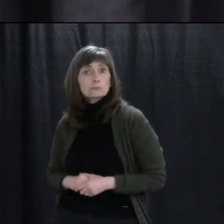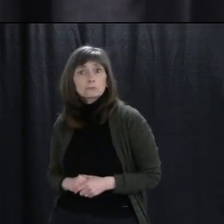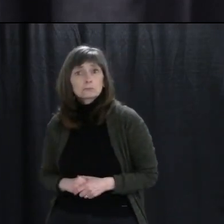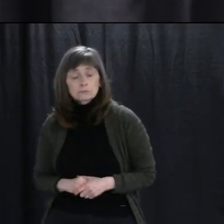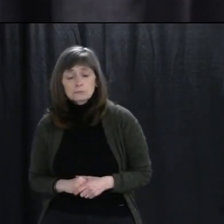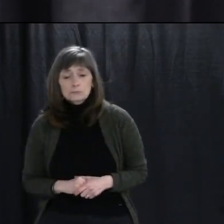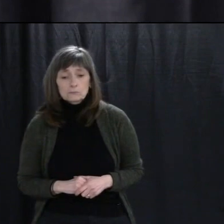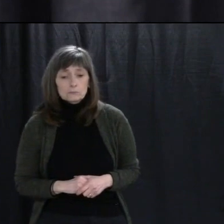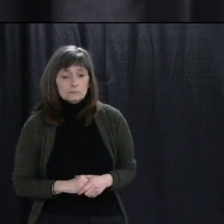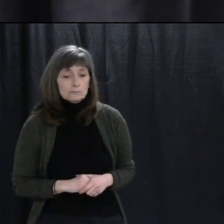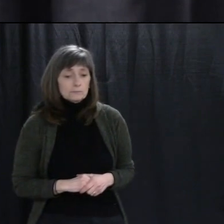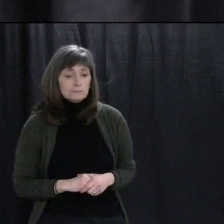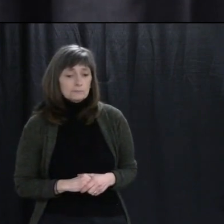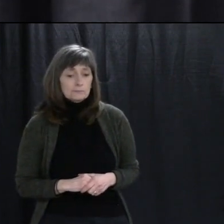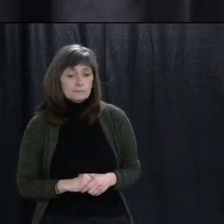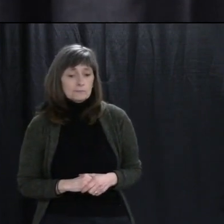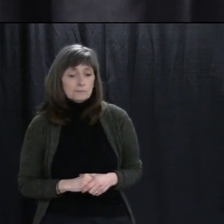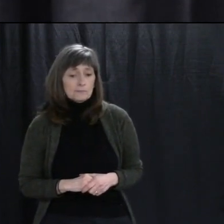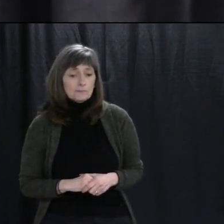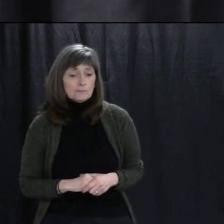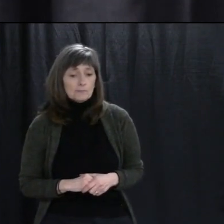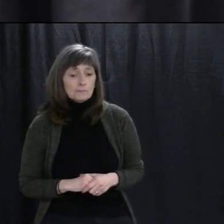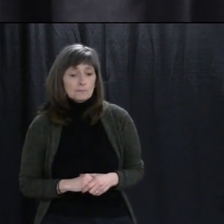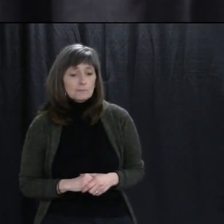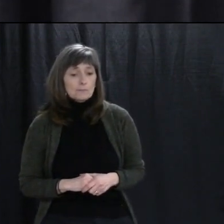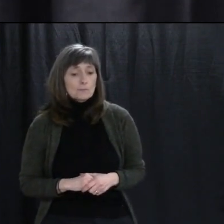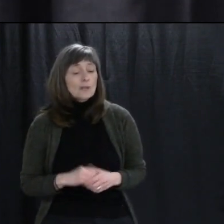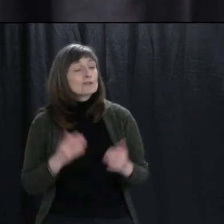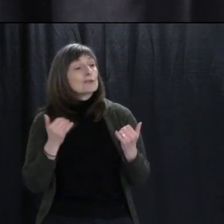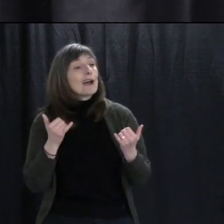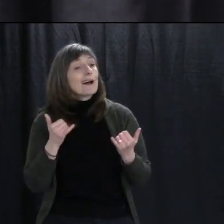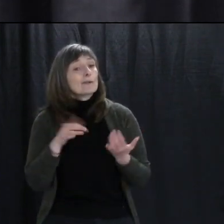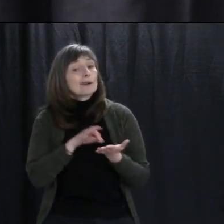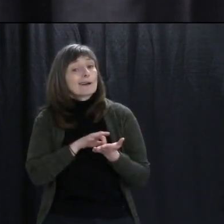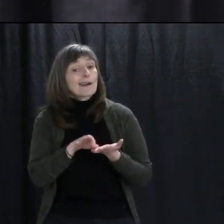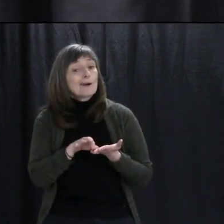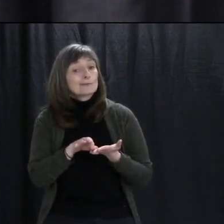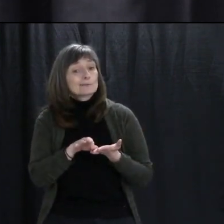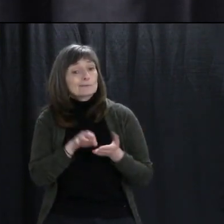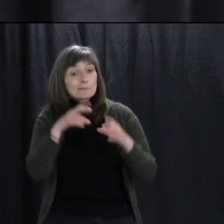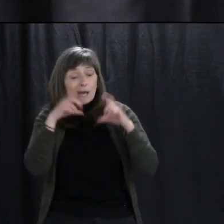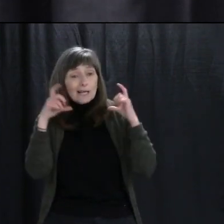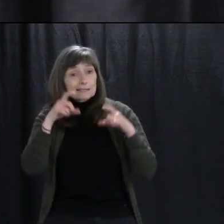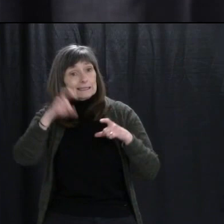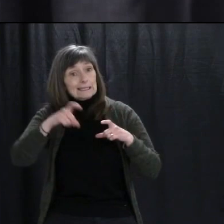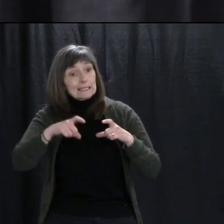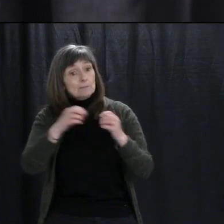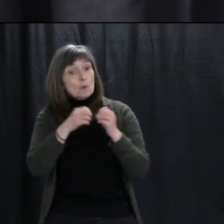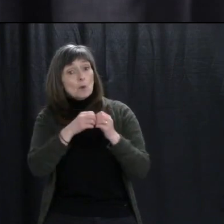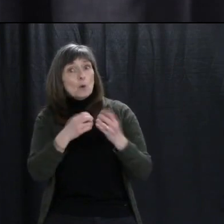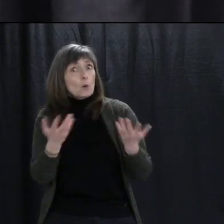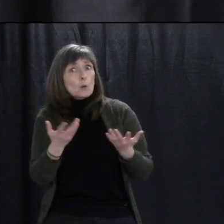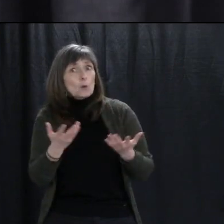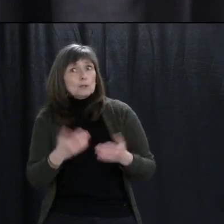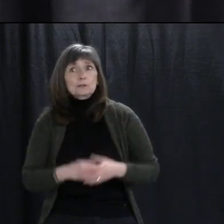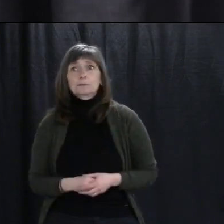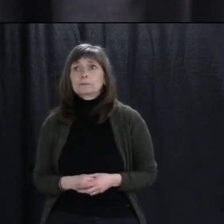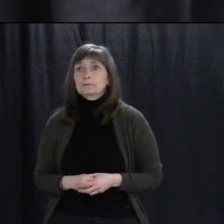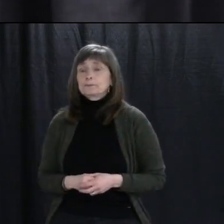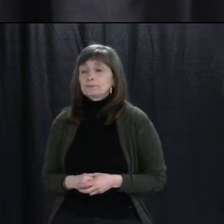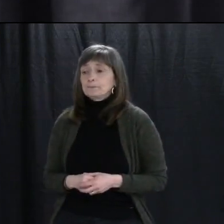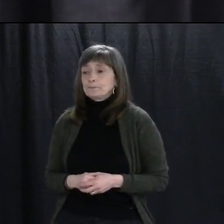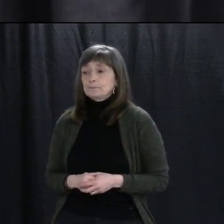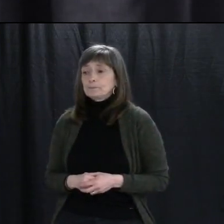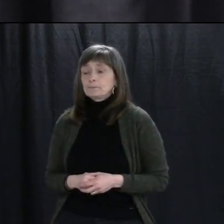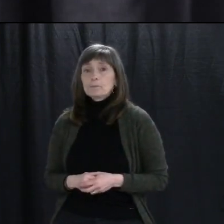Thanks. And just to follow up to that, what is the shortfall of masks right now, and how many more are needed? At the moment,